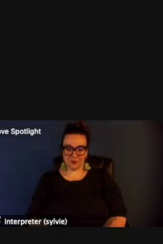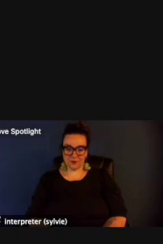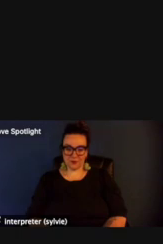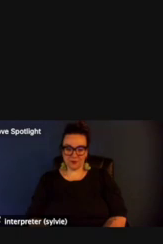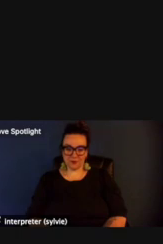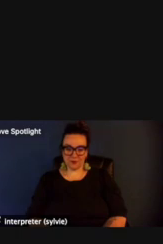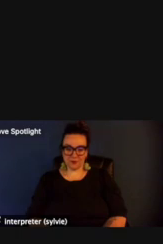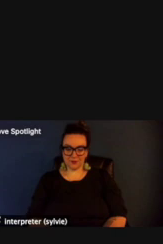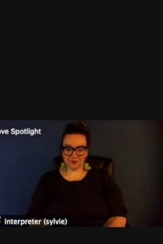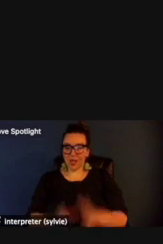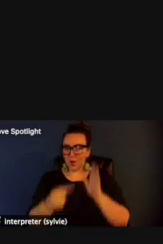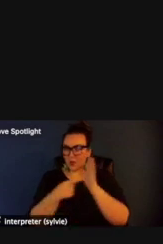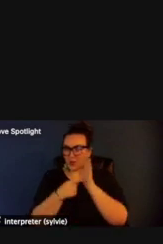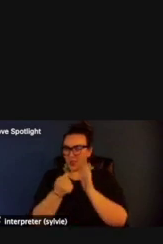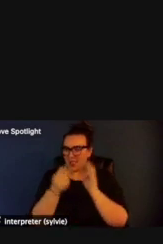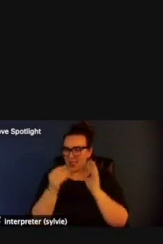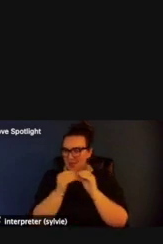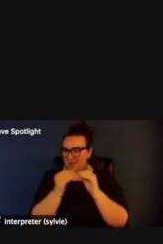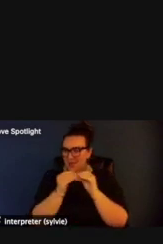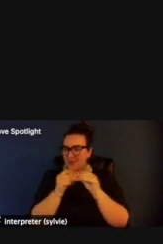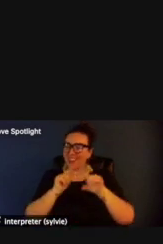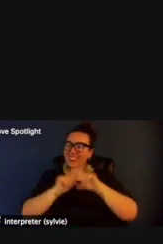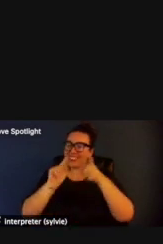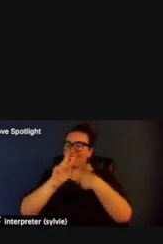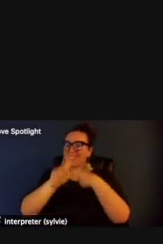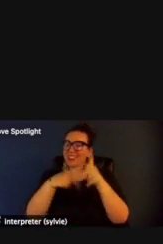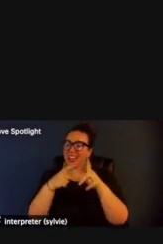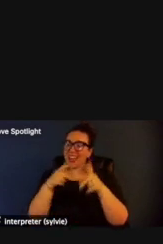I just want to show you a little bit more of the, some different kinds of the puppets.